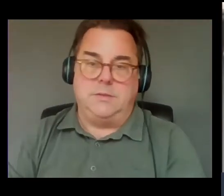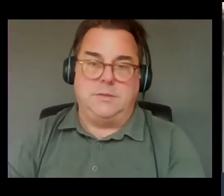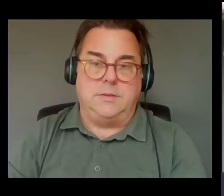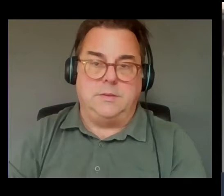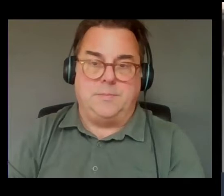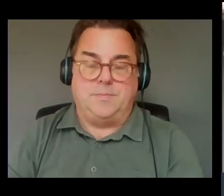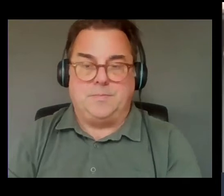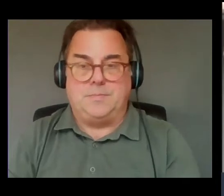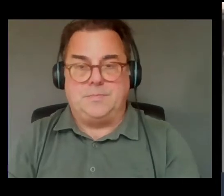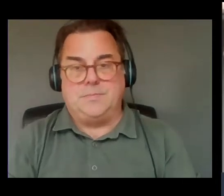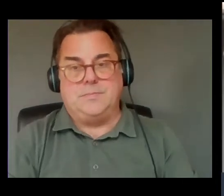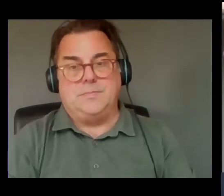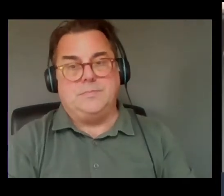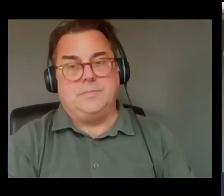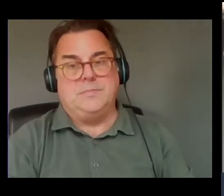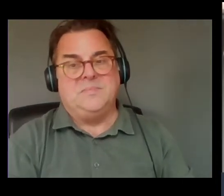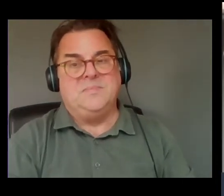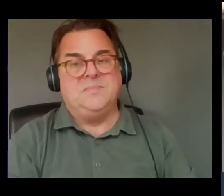so that's